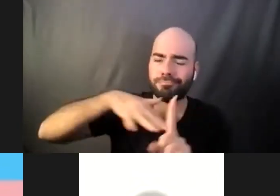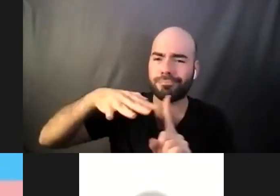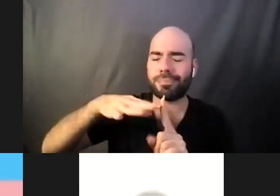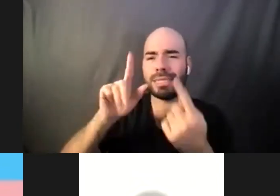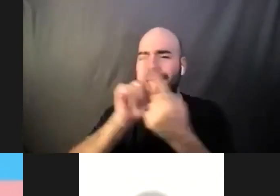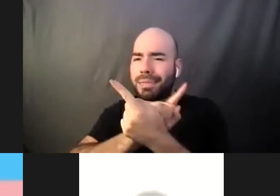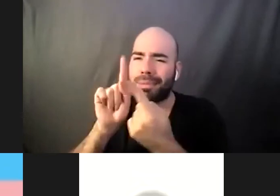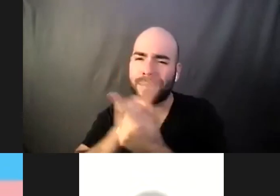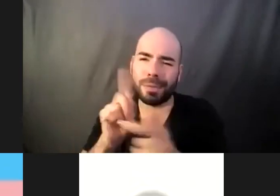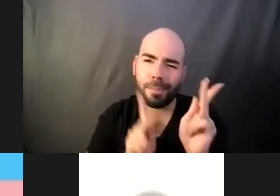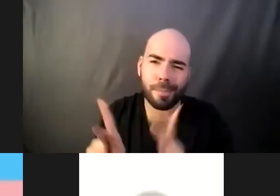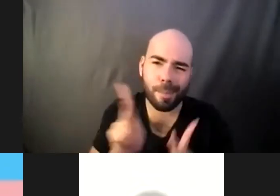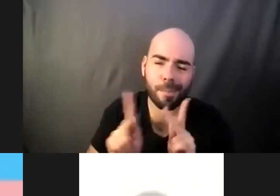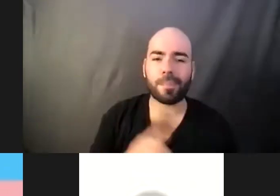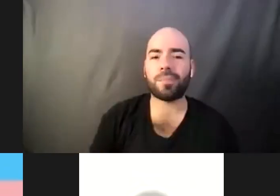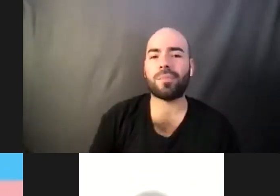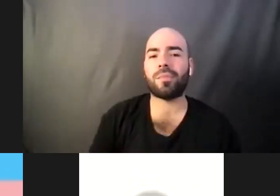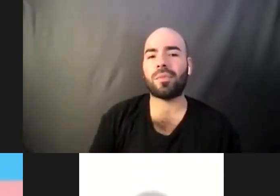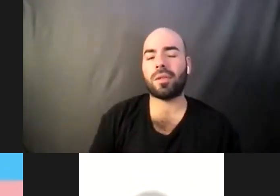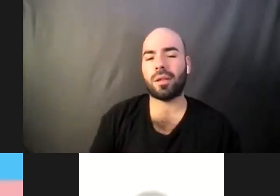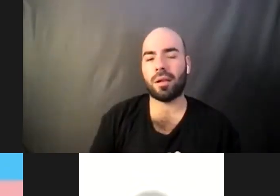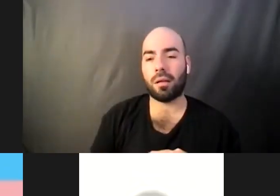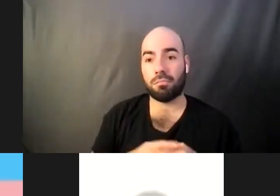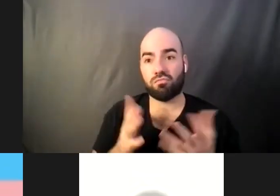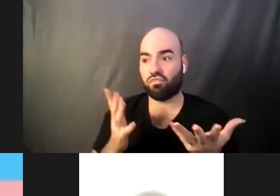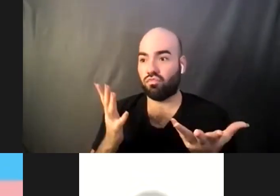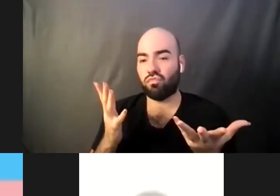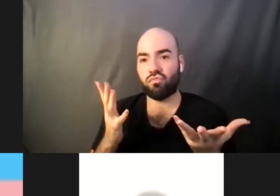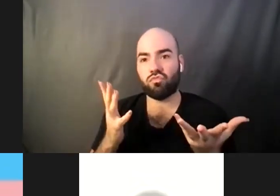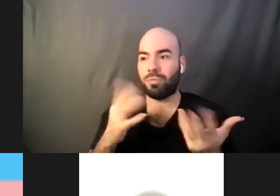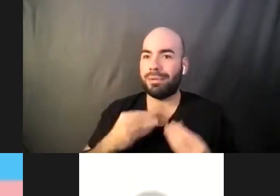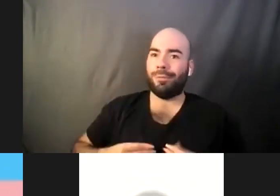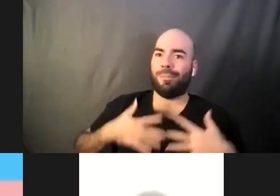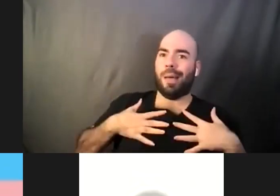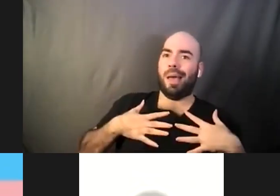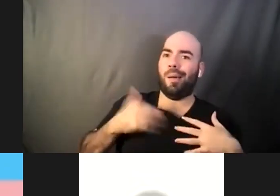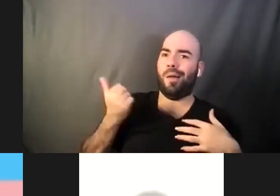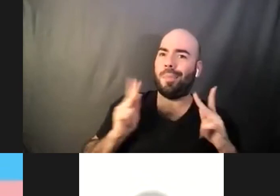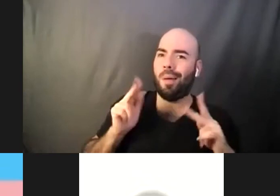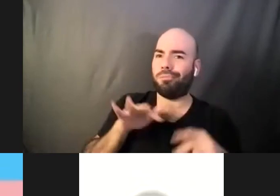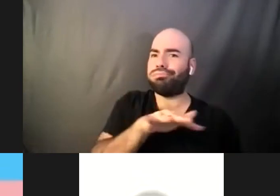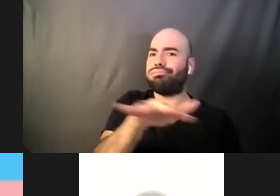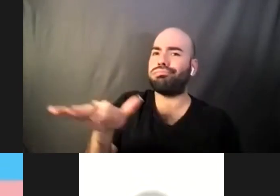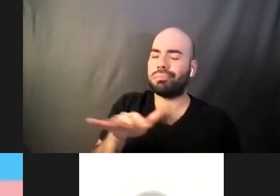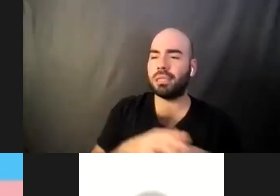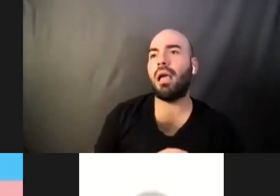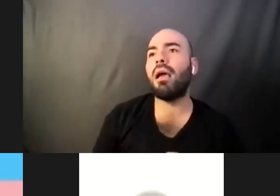Yeah. And being able to hear other people's stories, being inspired by people. I think, you know,